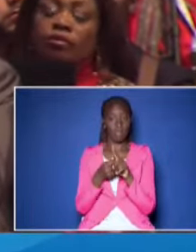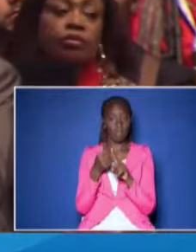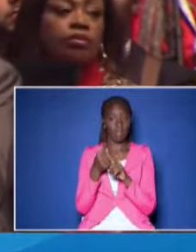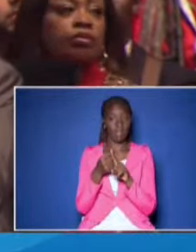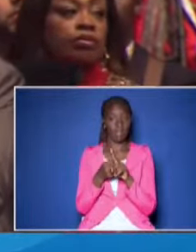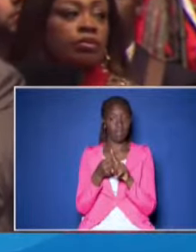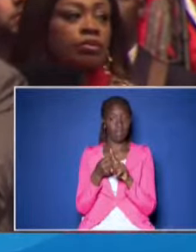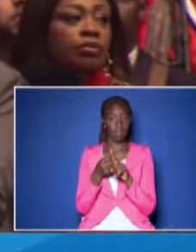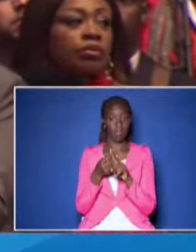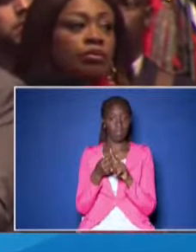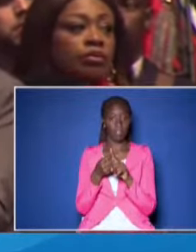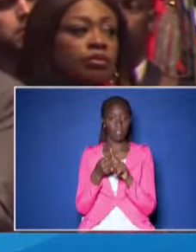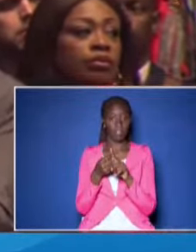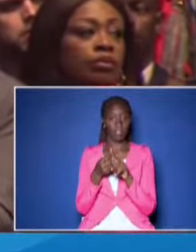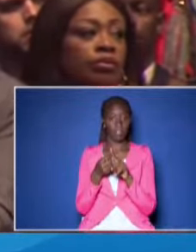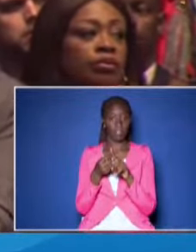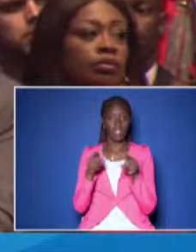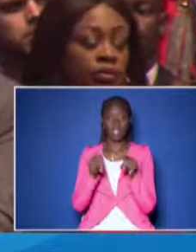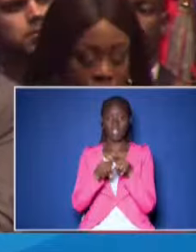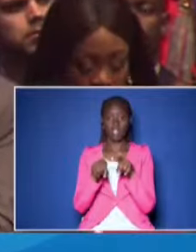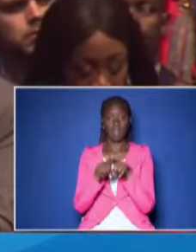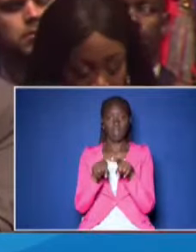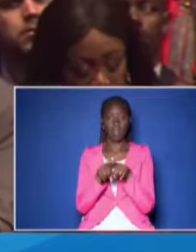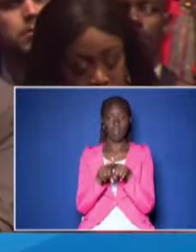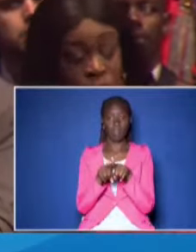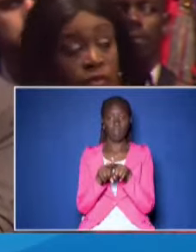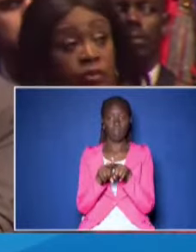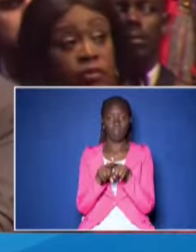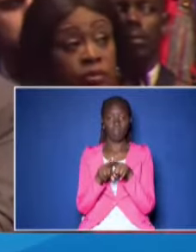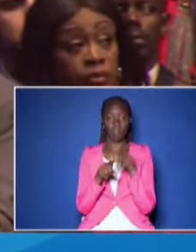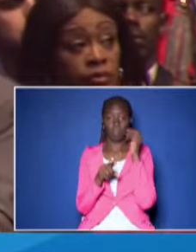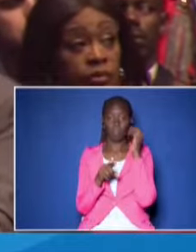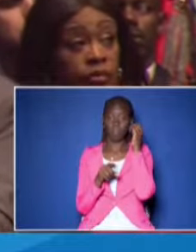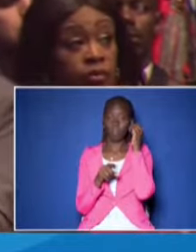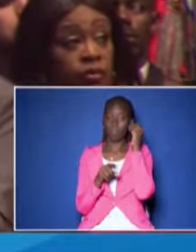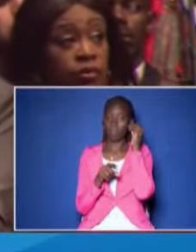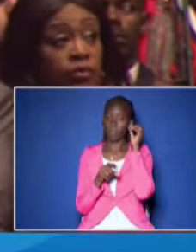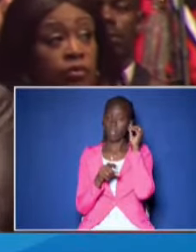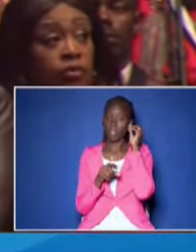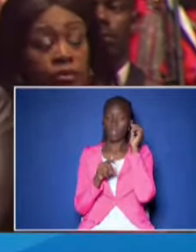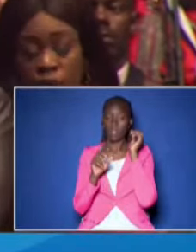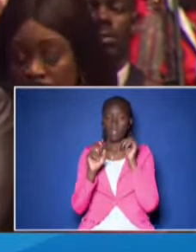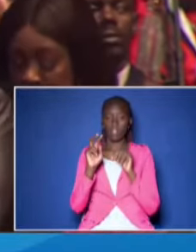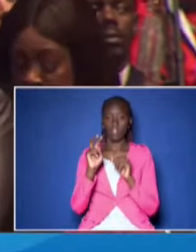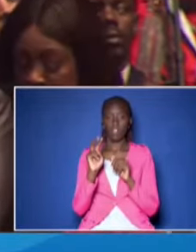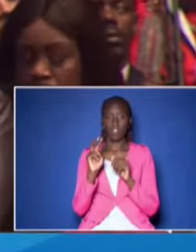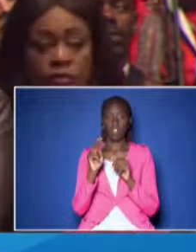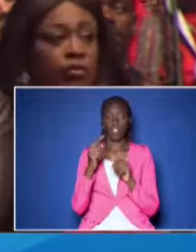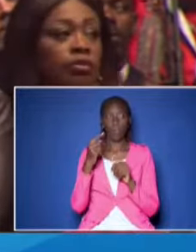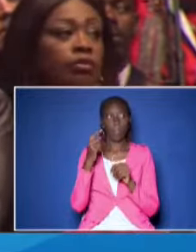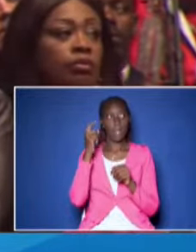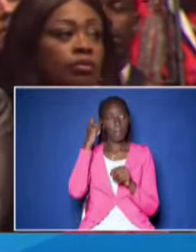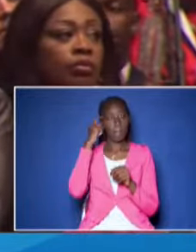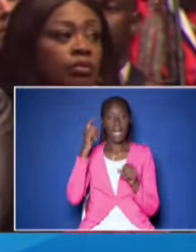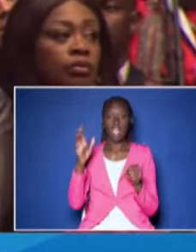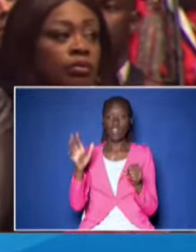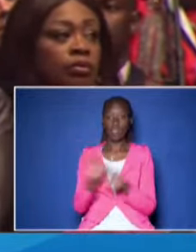new read that again The Second Epistle beloved be